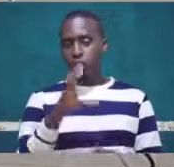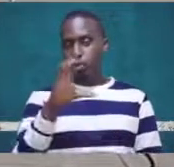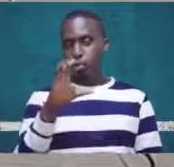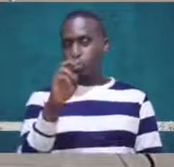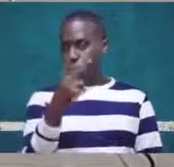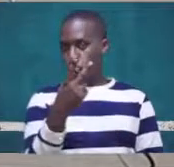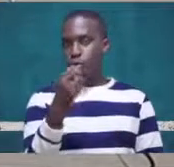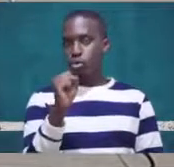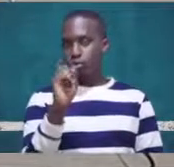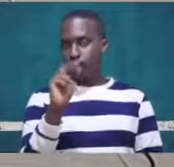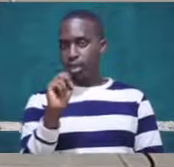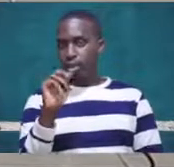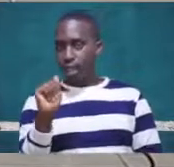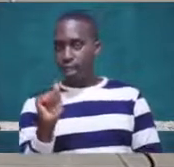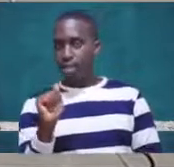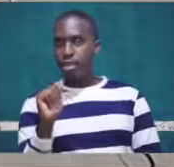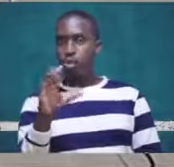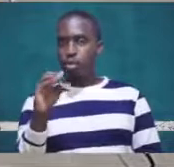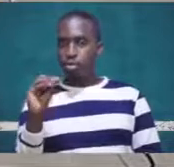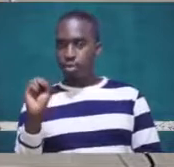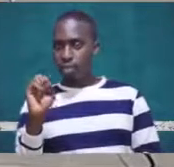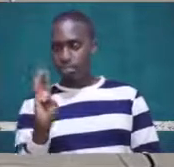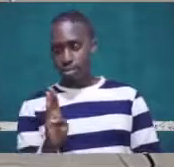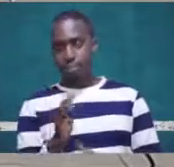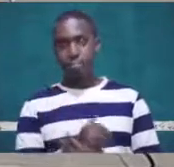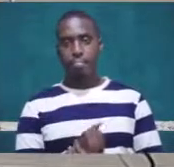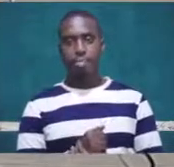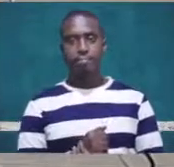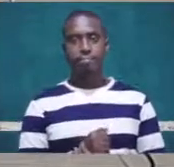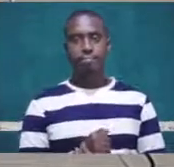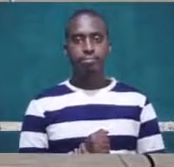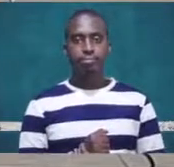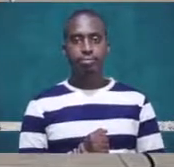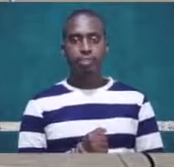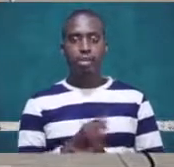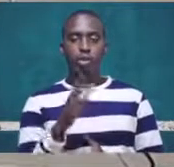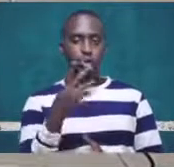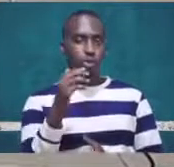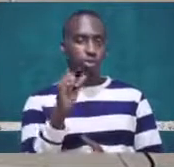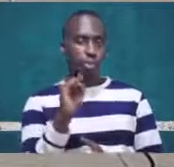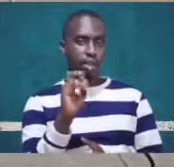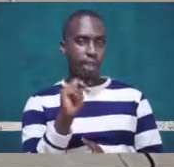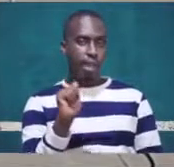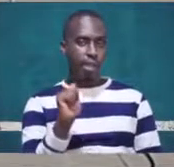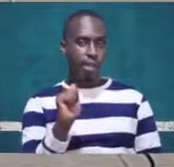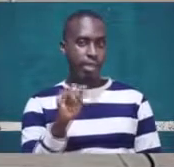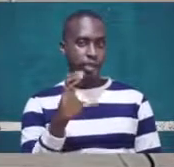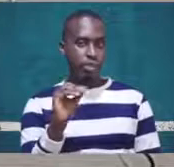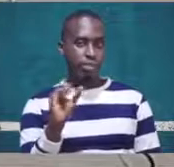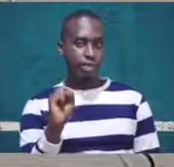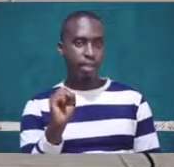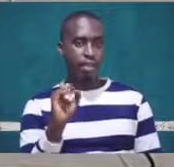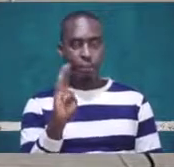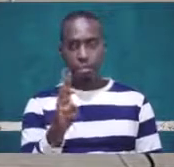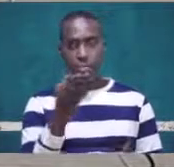2 sine A cosine B. 2 sine A cosine B is